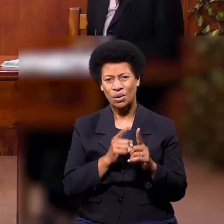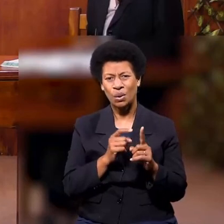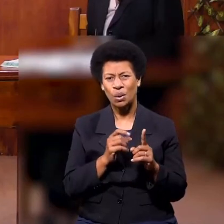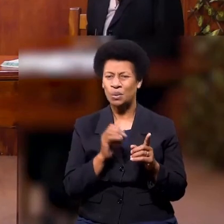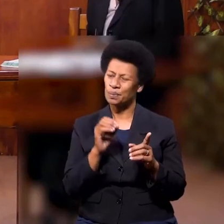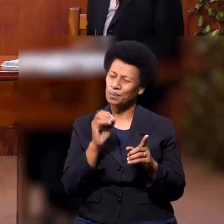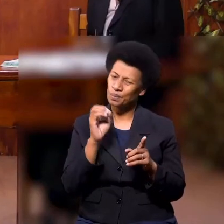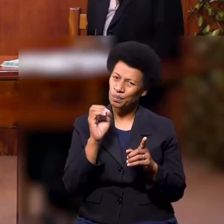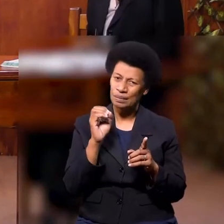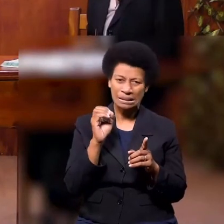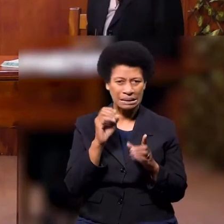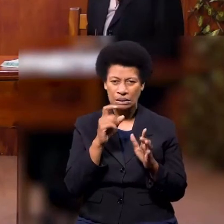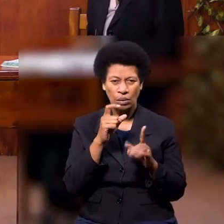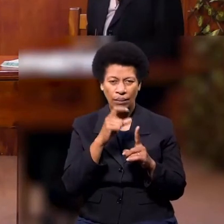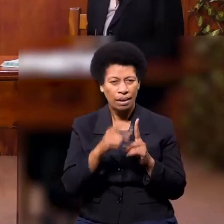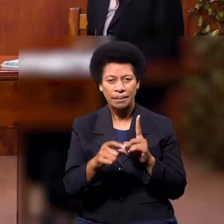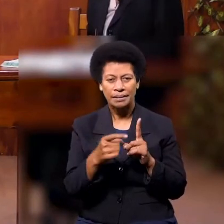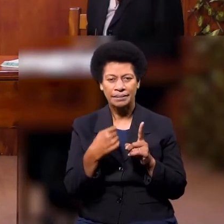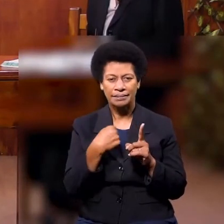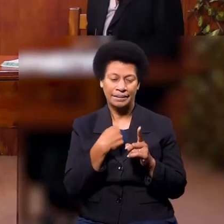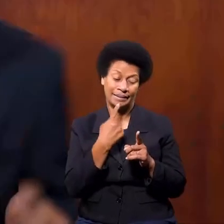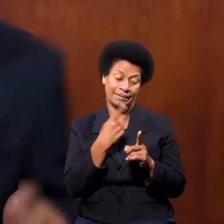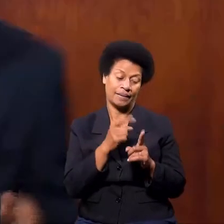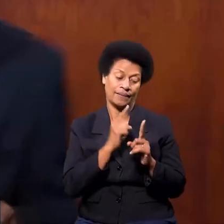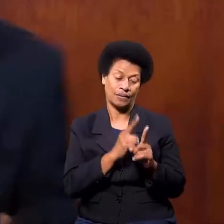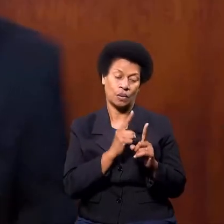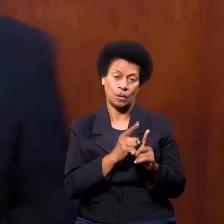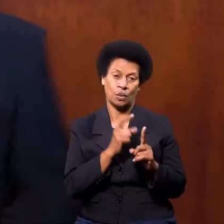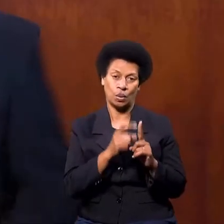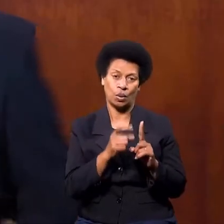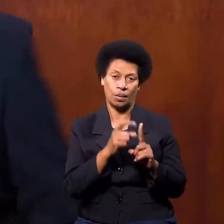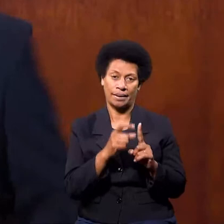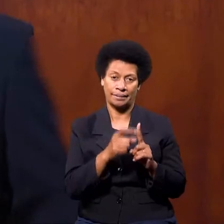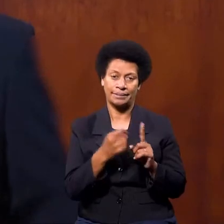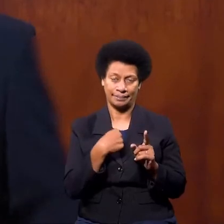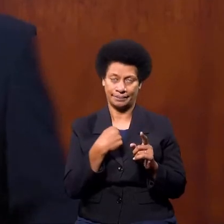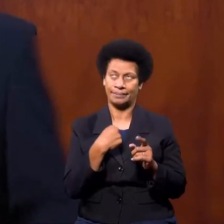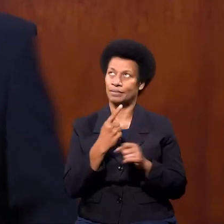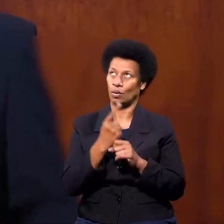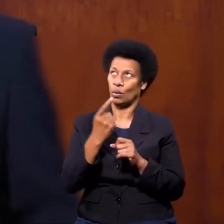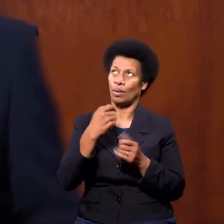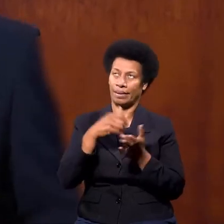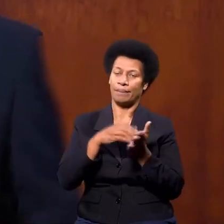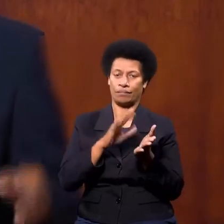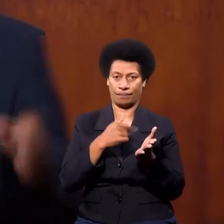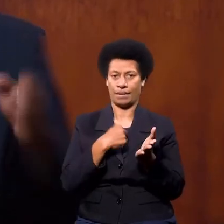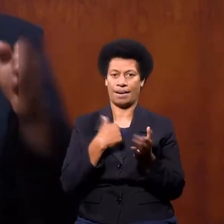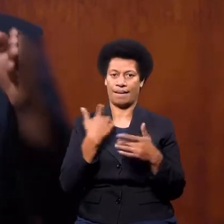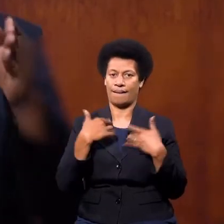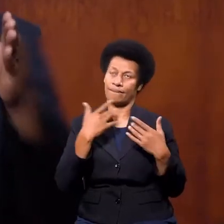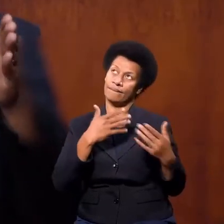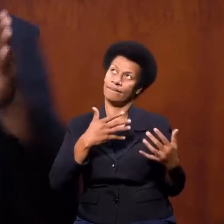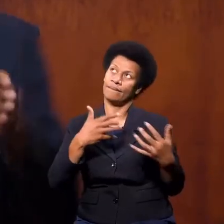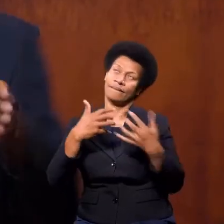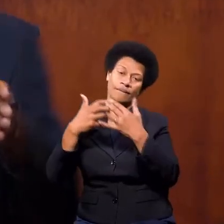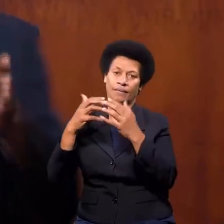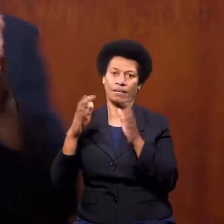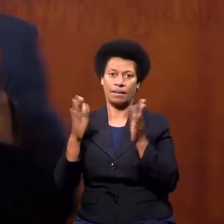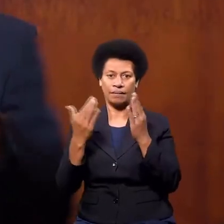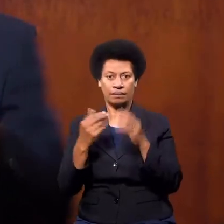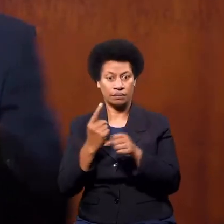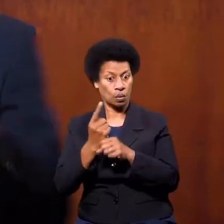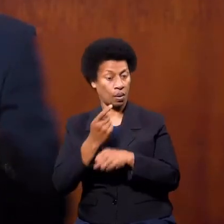the commandments, and you think that on the basis of your following the commandments, you are justified. That is, you know,